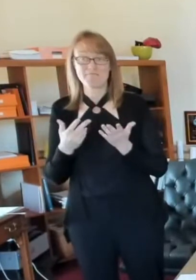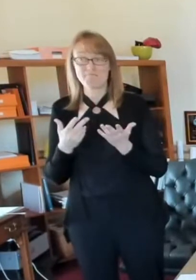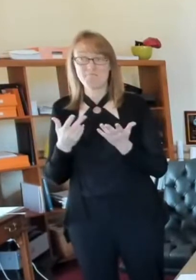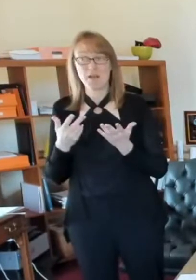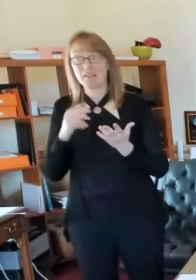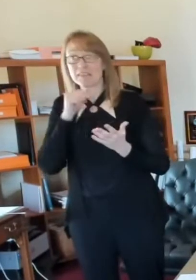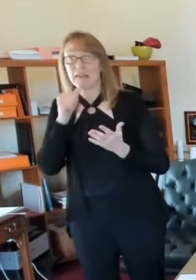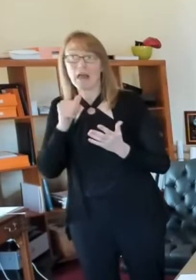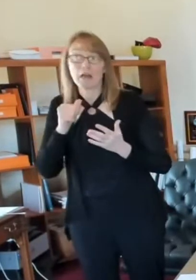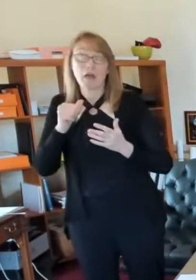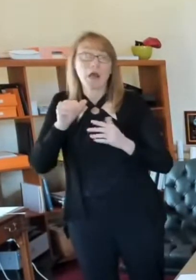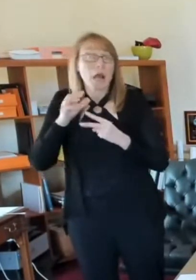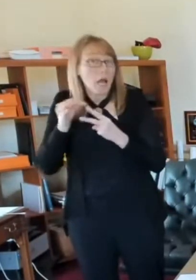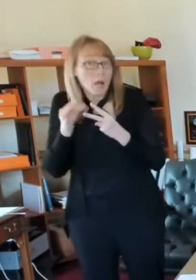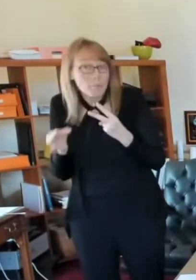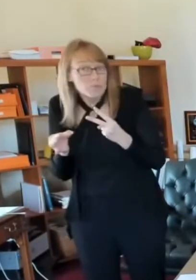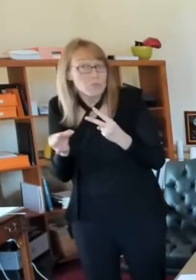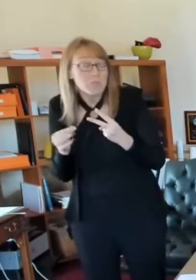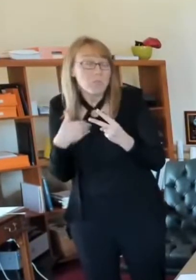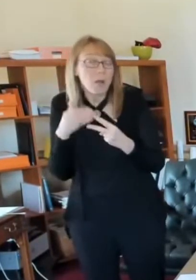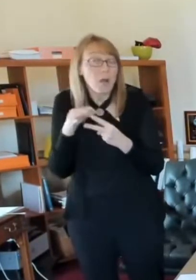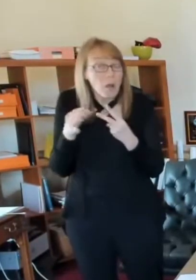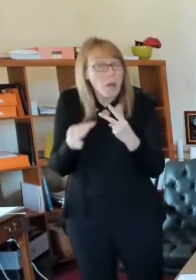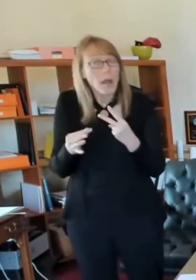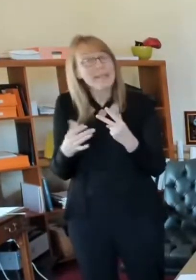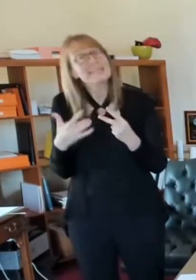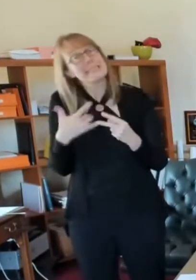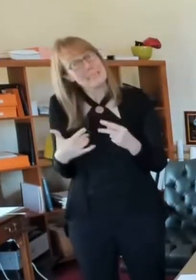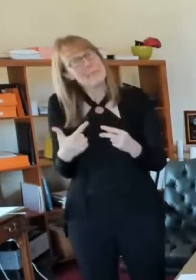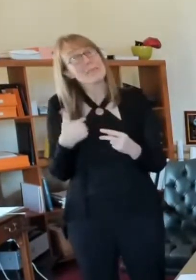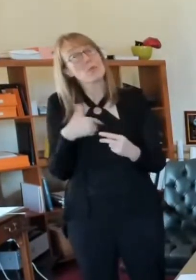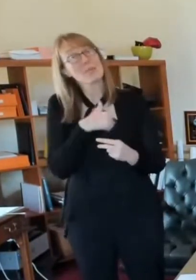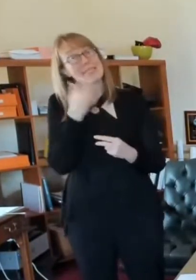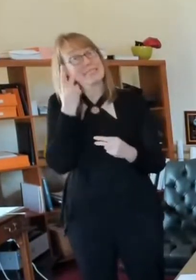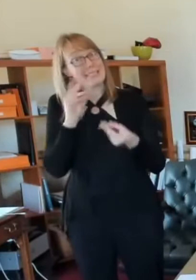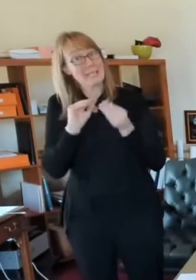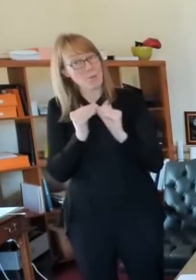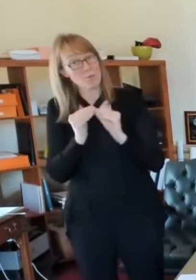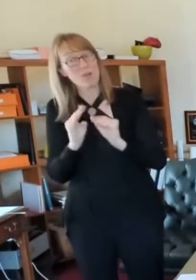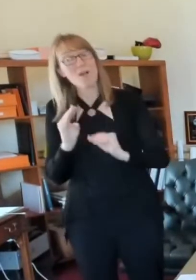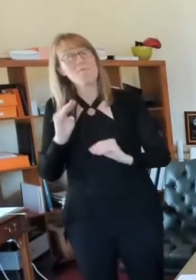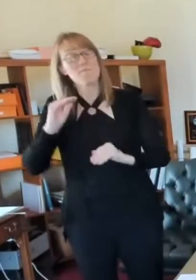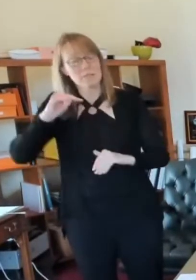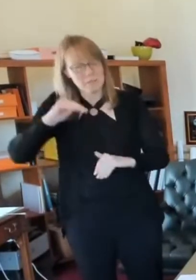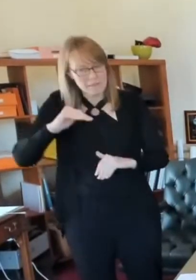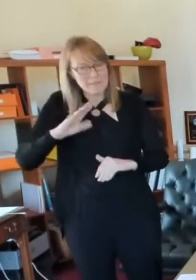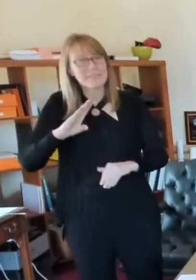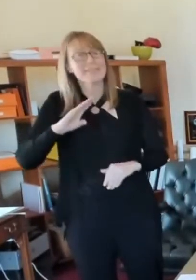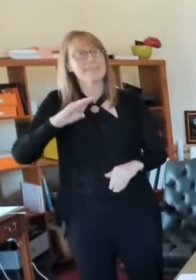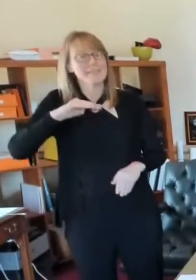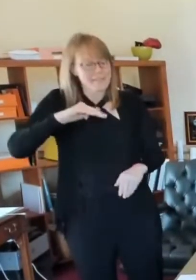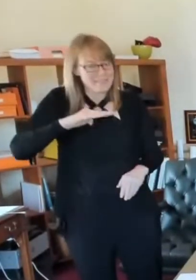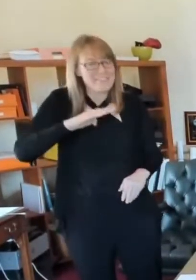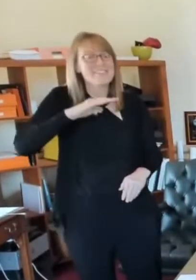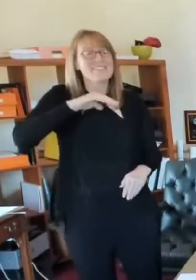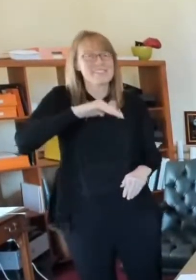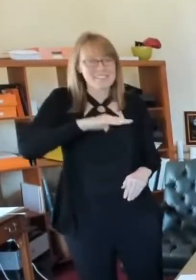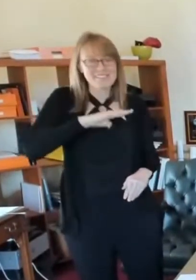it bumps up and it bumps back down, and it's up and it's down and it's up and it's down. So